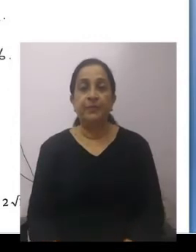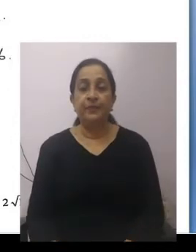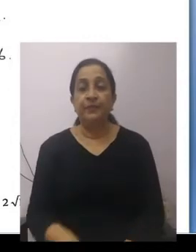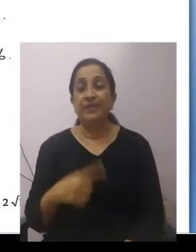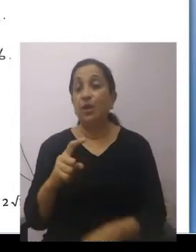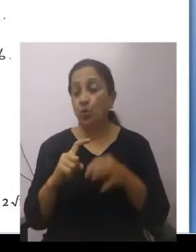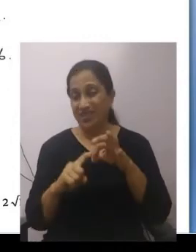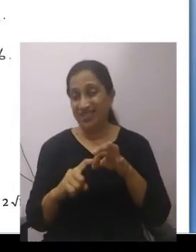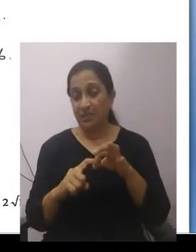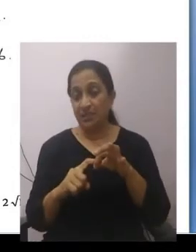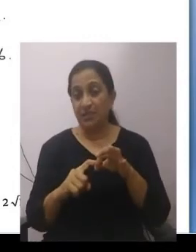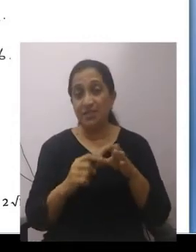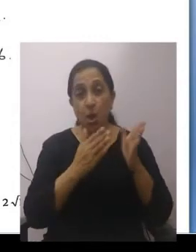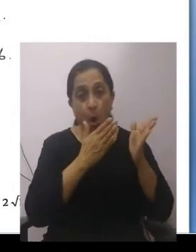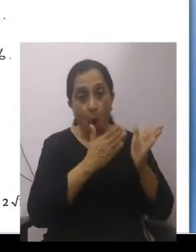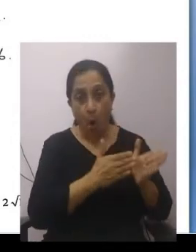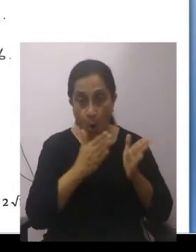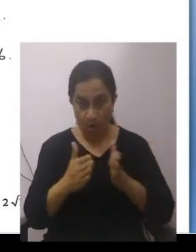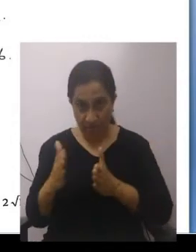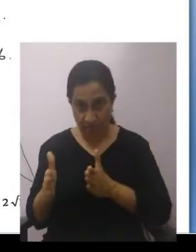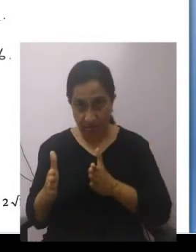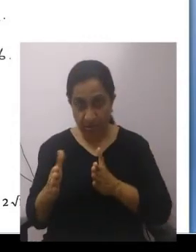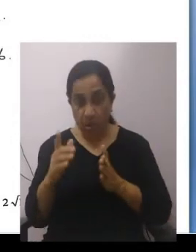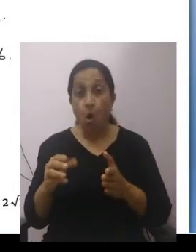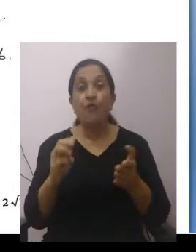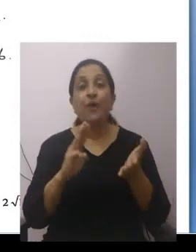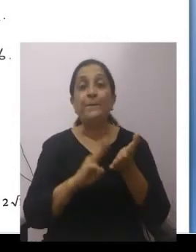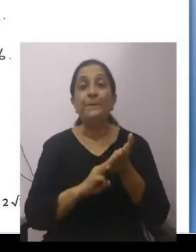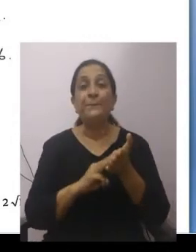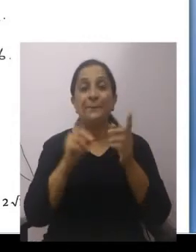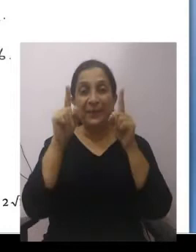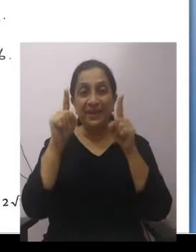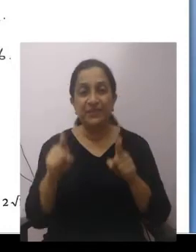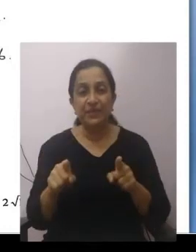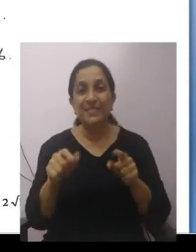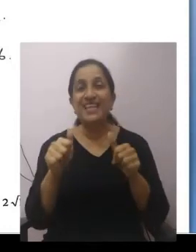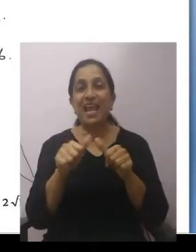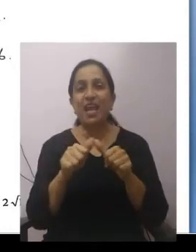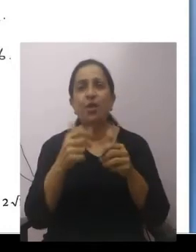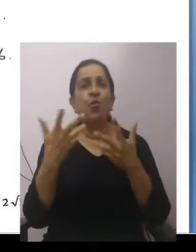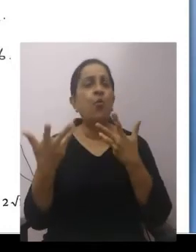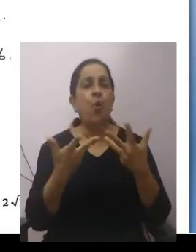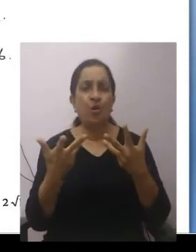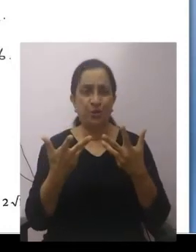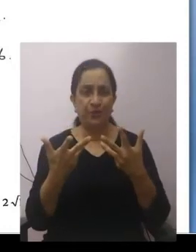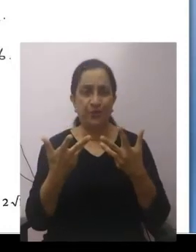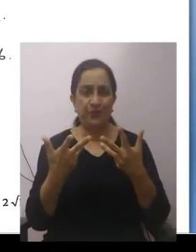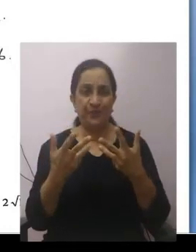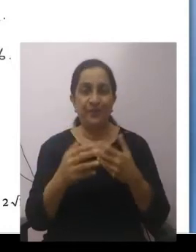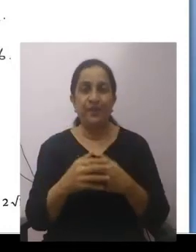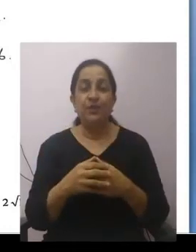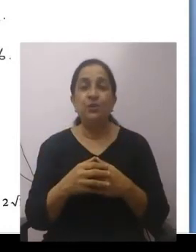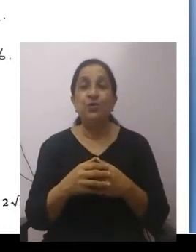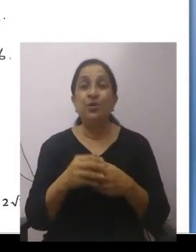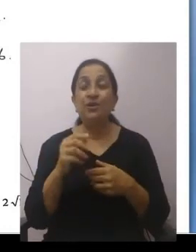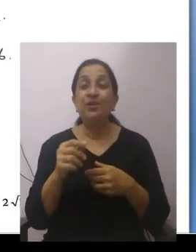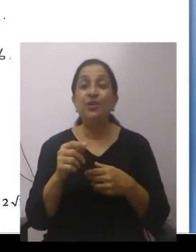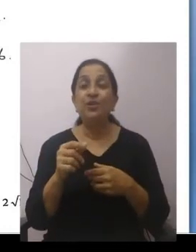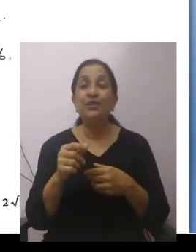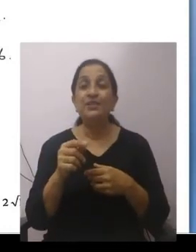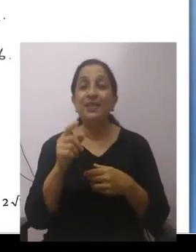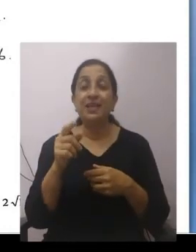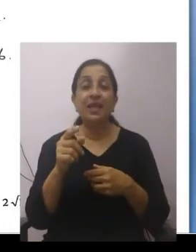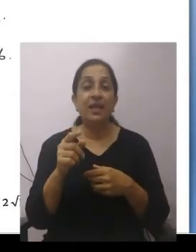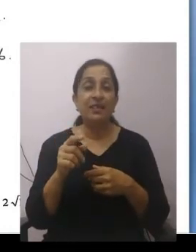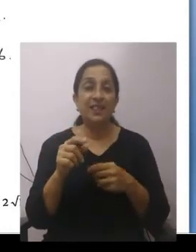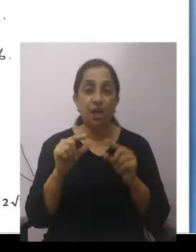What is the order of the matrix A? Obviously here always look at